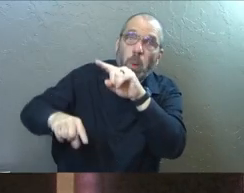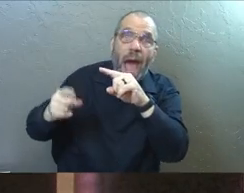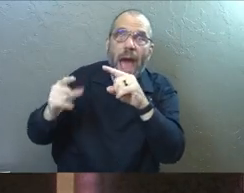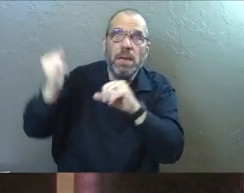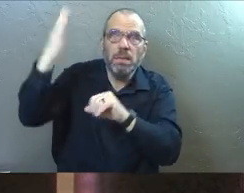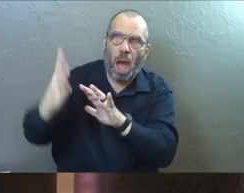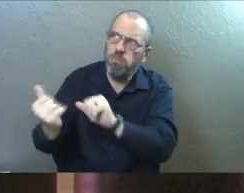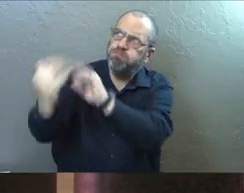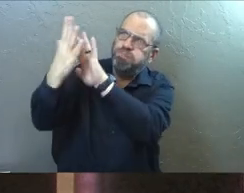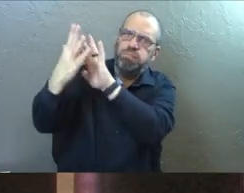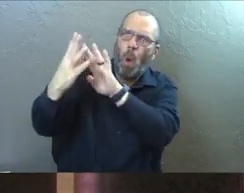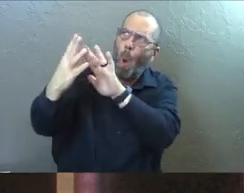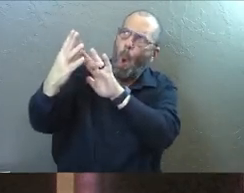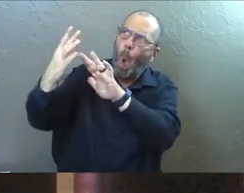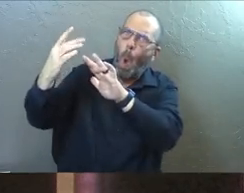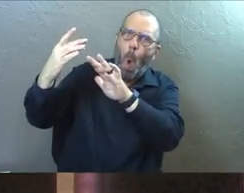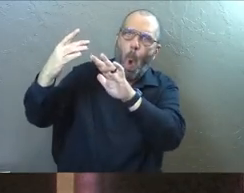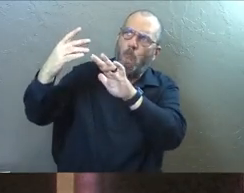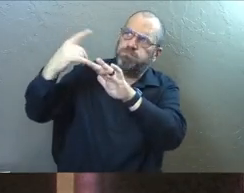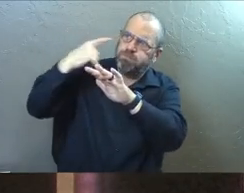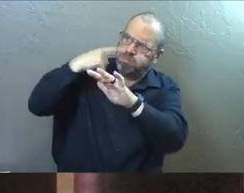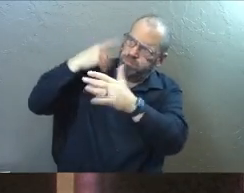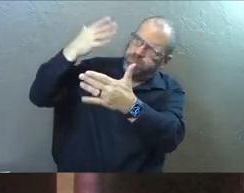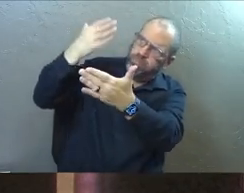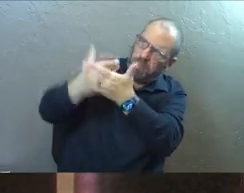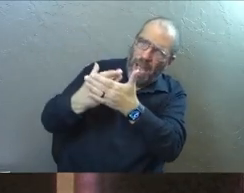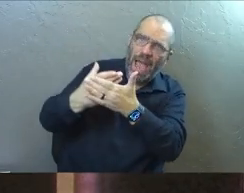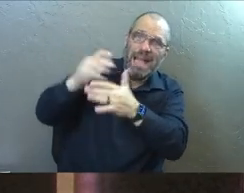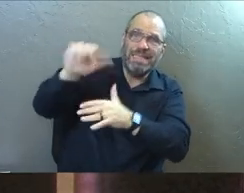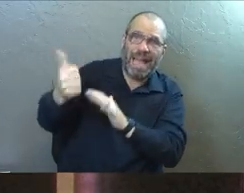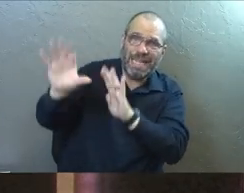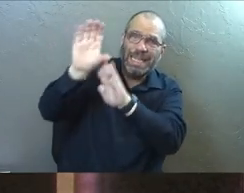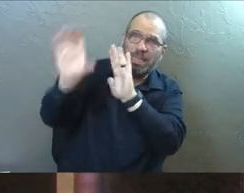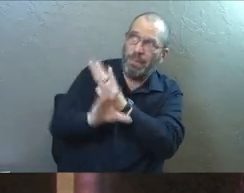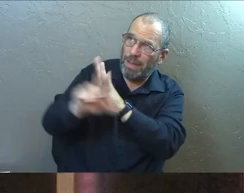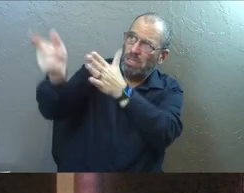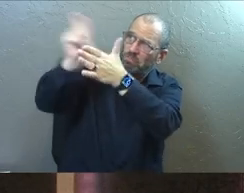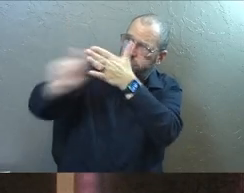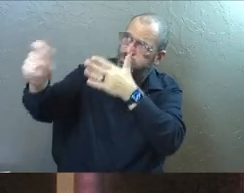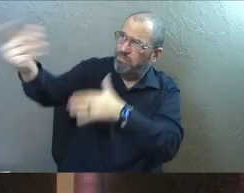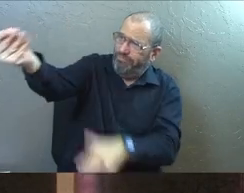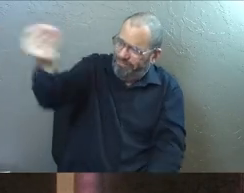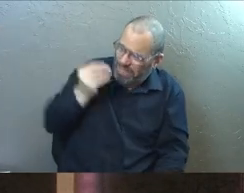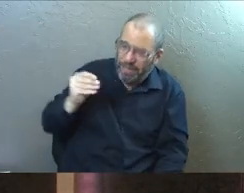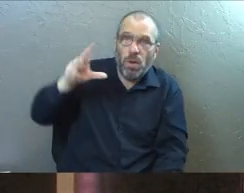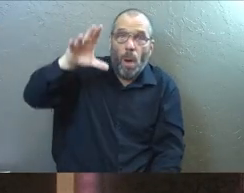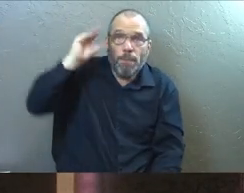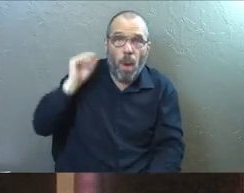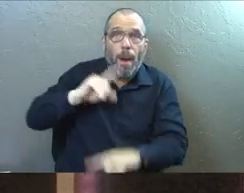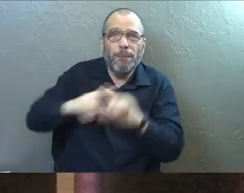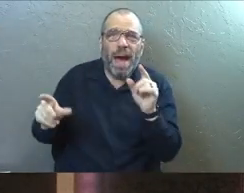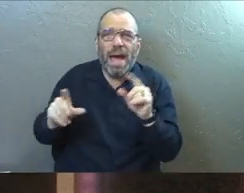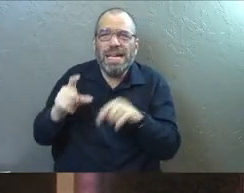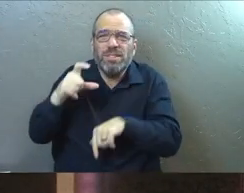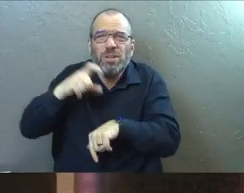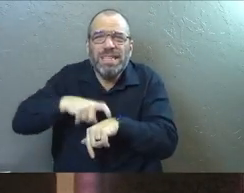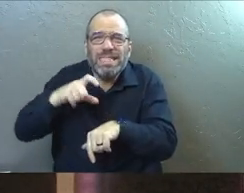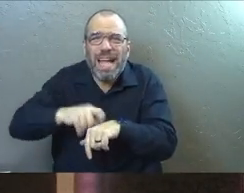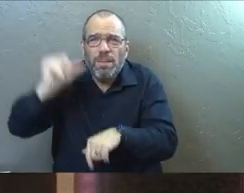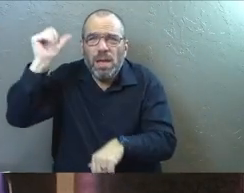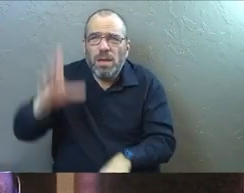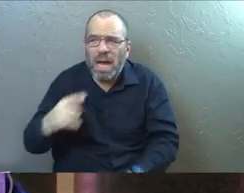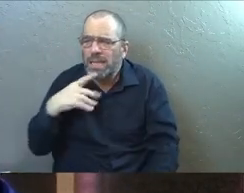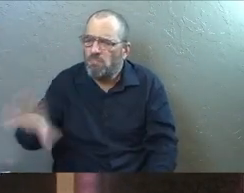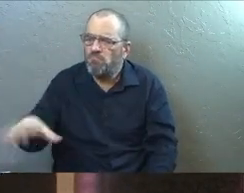the presence of God is physically coming near. And that's where the Ten Commandments gets given to Moses. But there's this little moment where